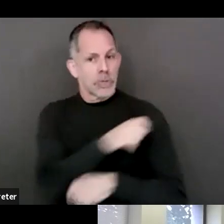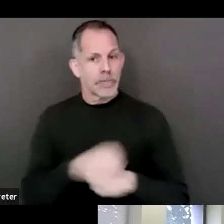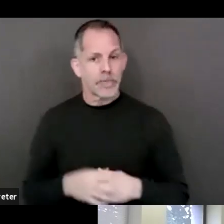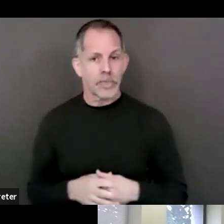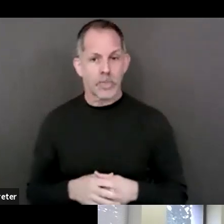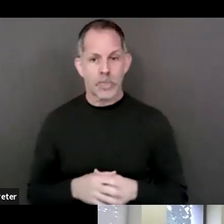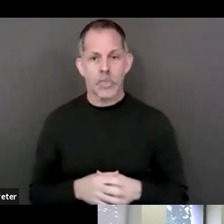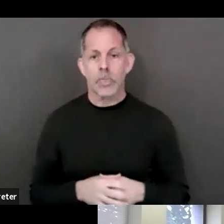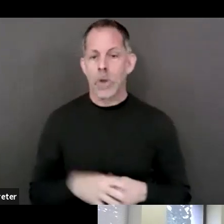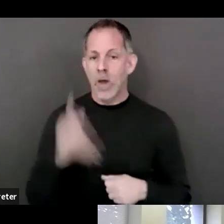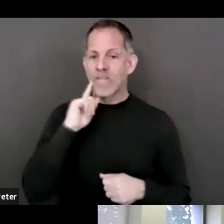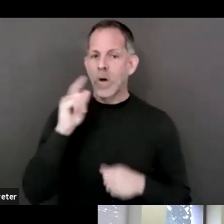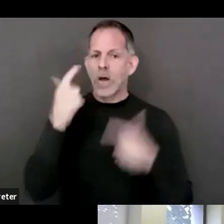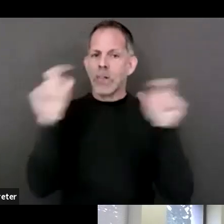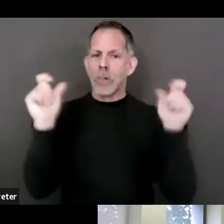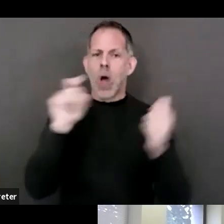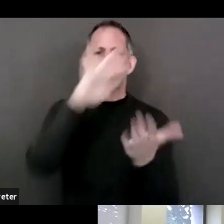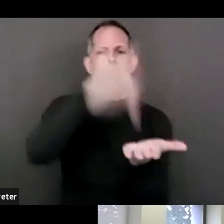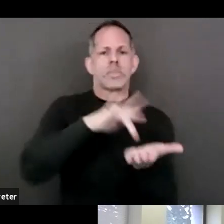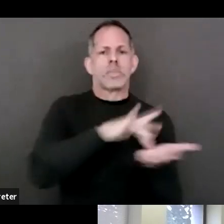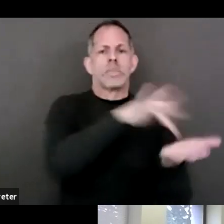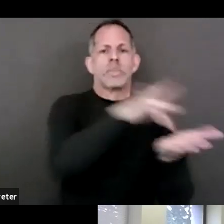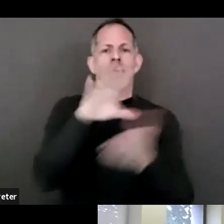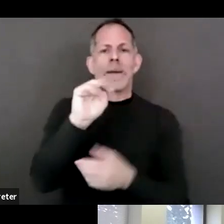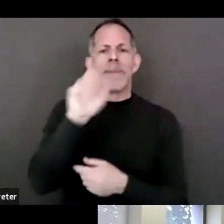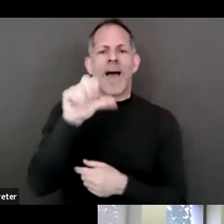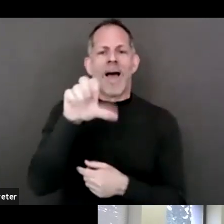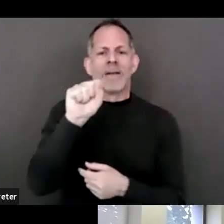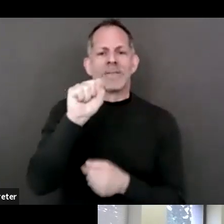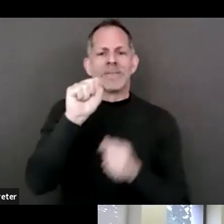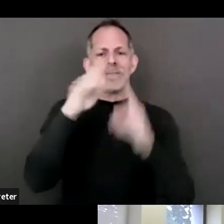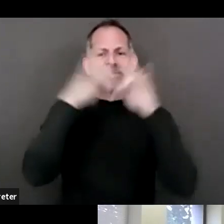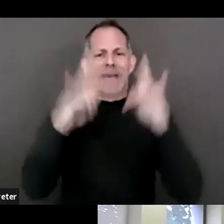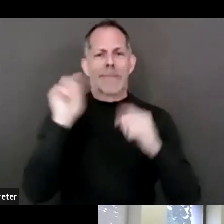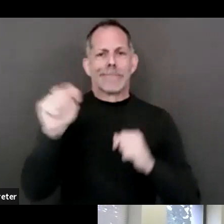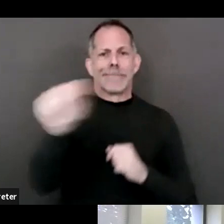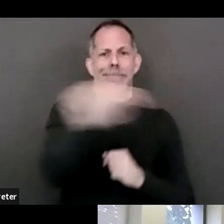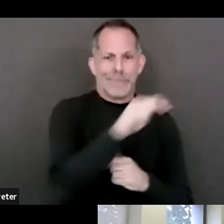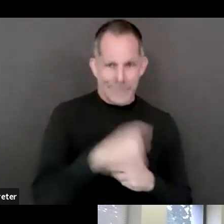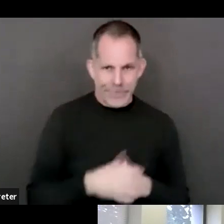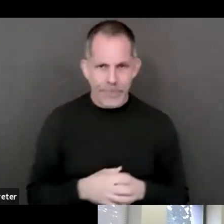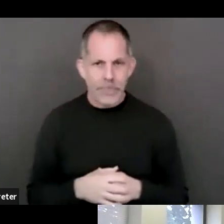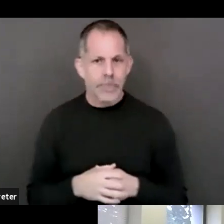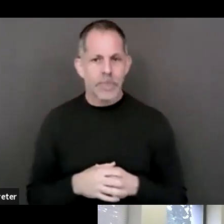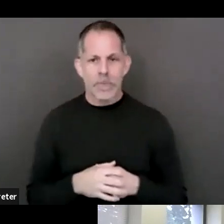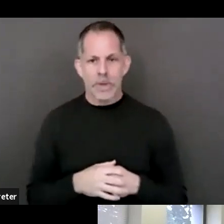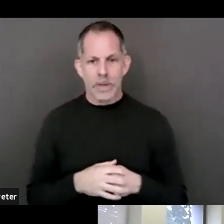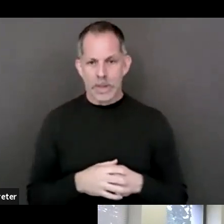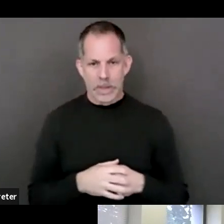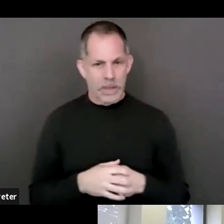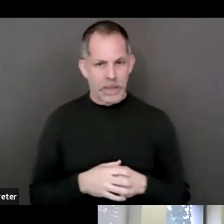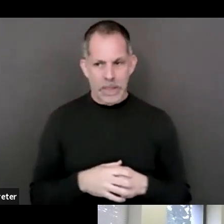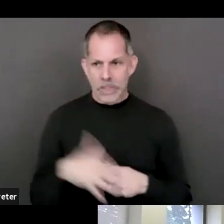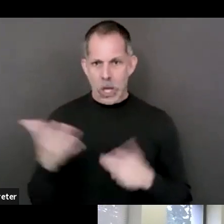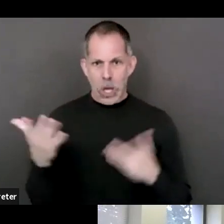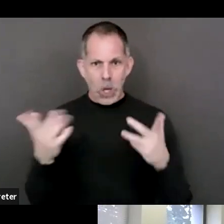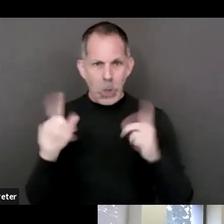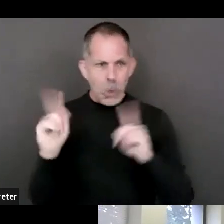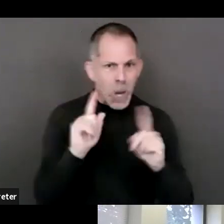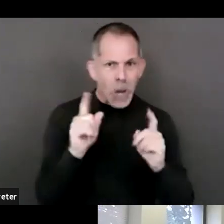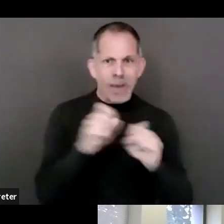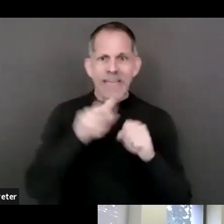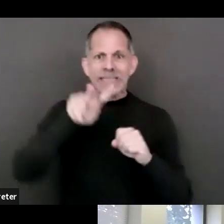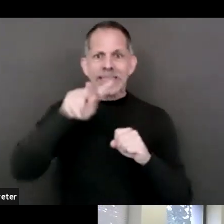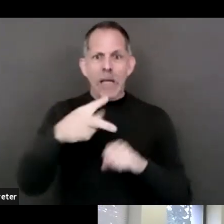for folks who are otherwise having a hard time getting their second dose. Sometimes that's because they may have moved. It may be